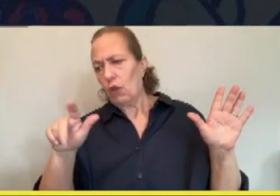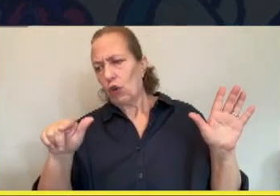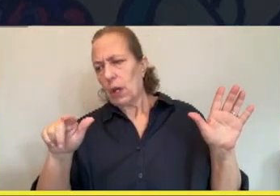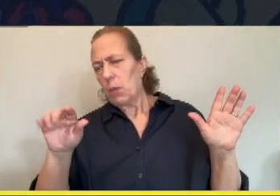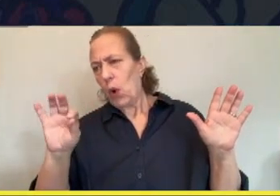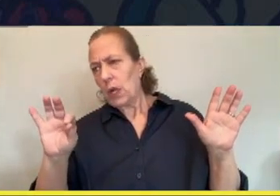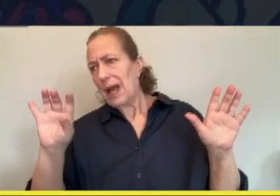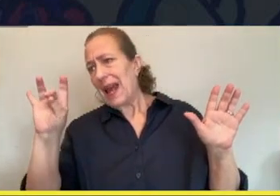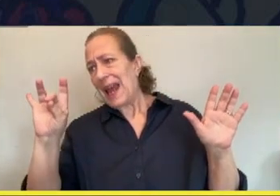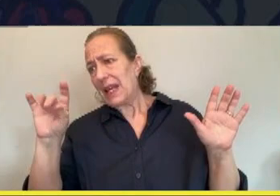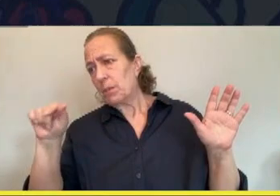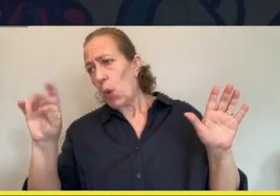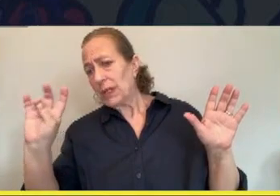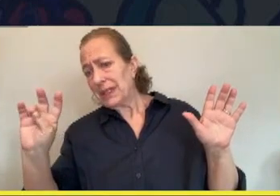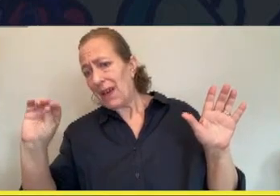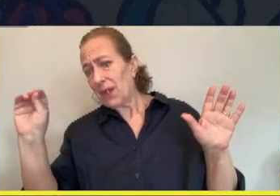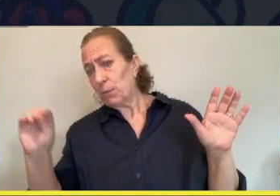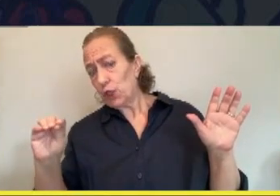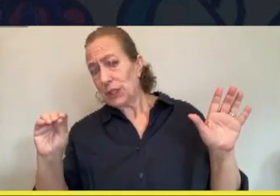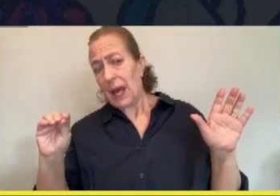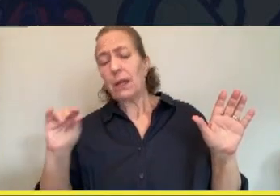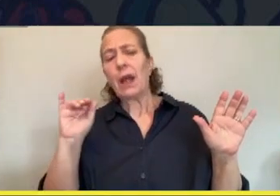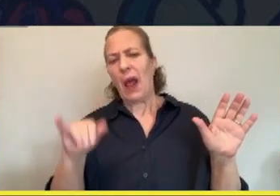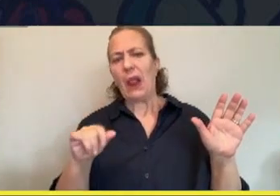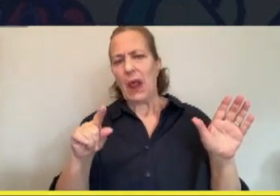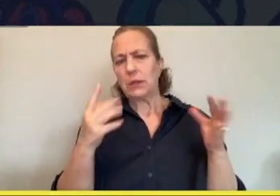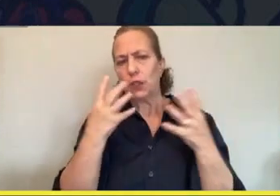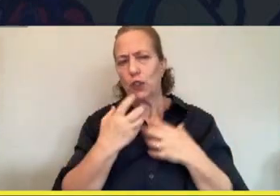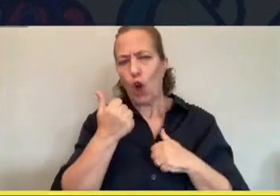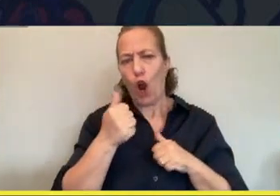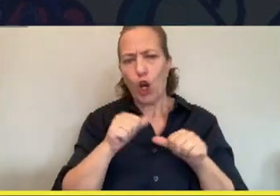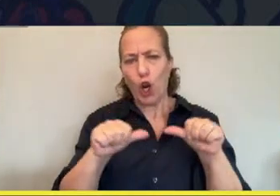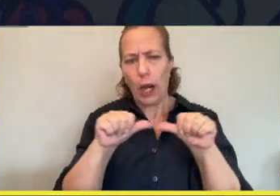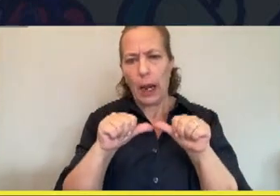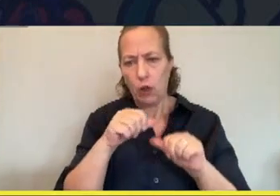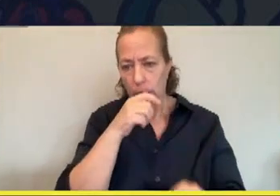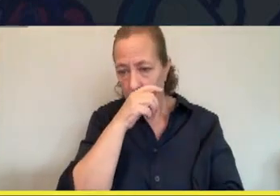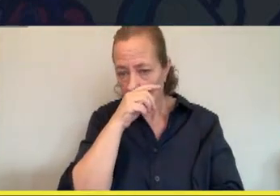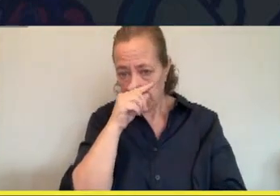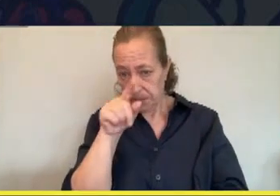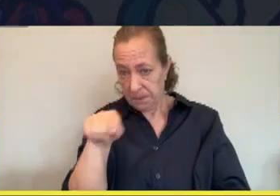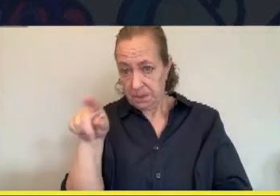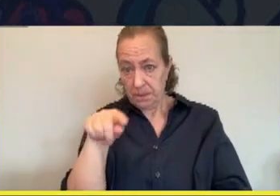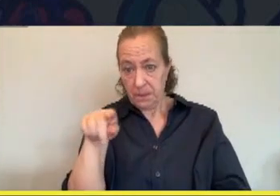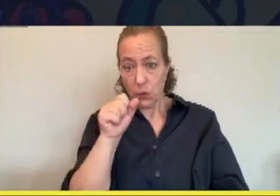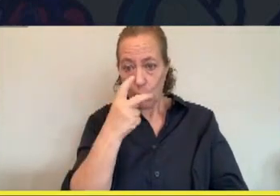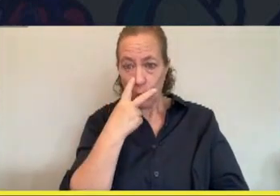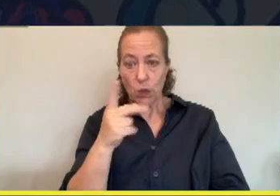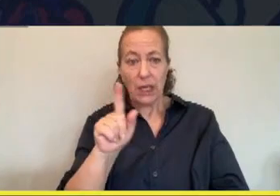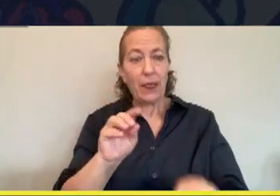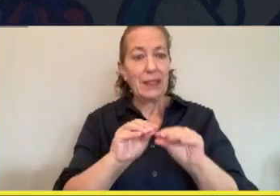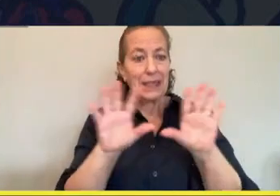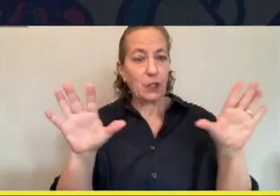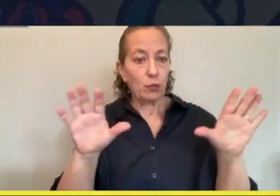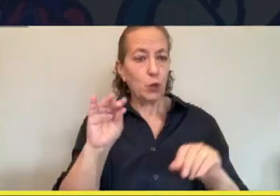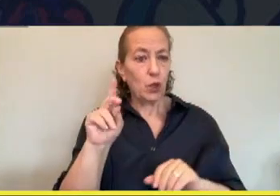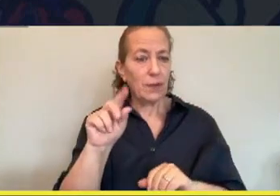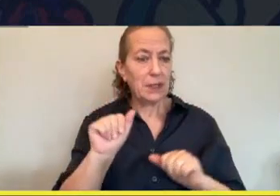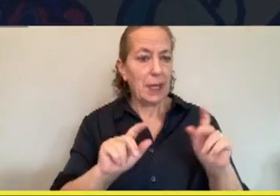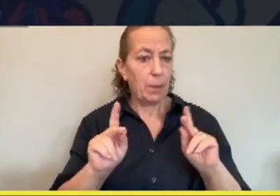8.7%, which are the darker shades. And this kind of tells you where they are, what the distribution is in the